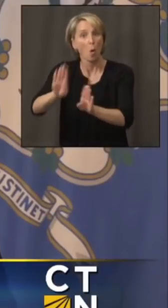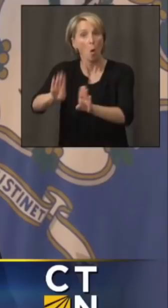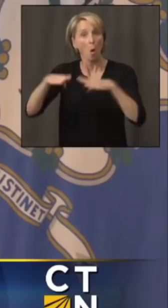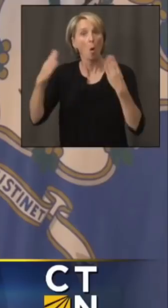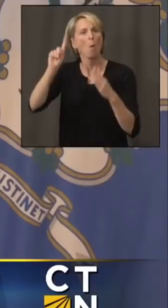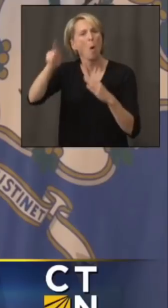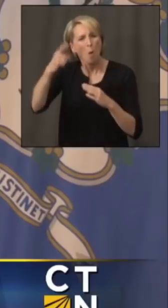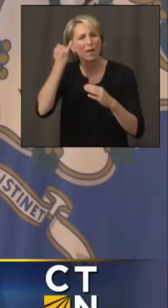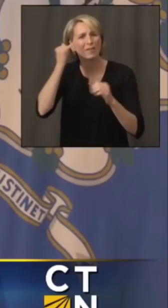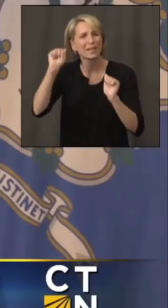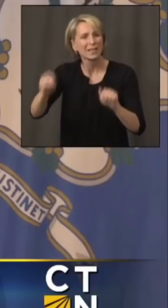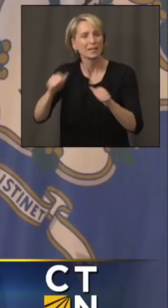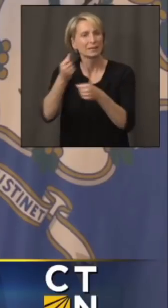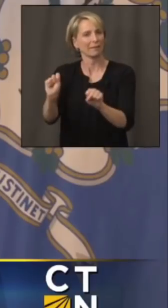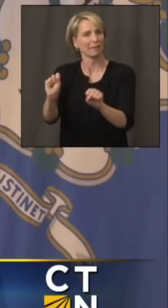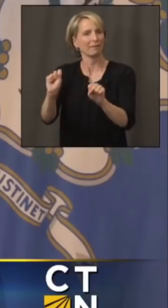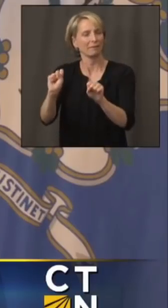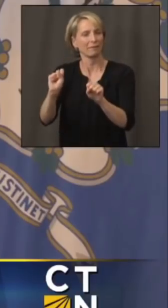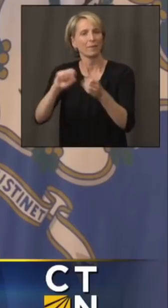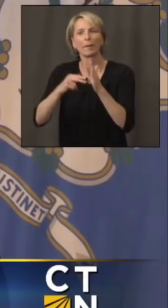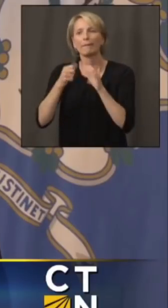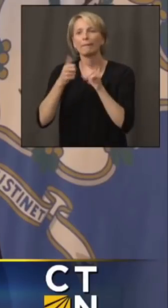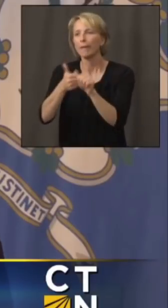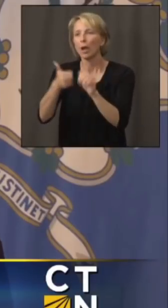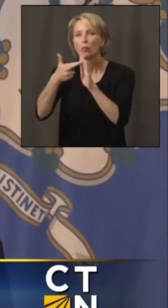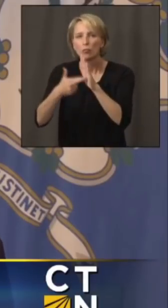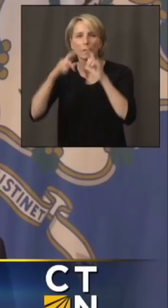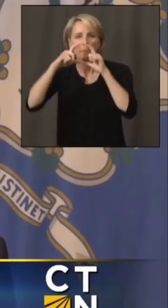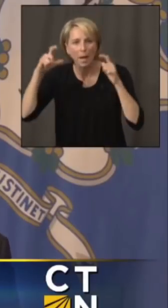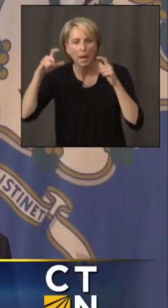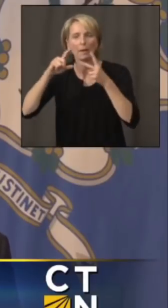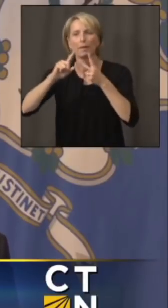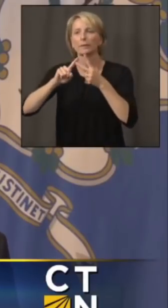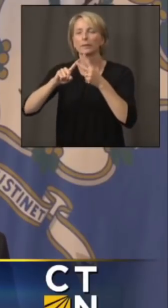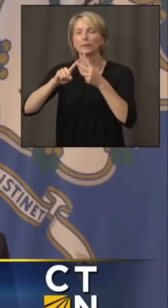is here talking on behalf of a lot of the child care workers. I mean,